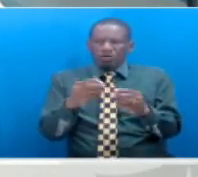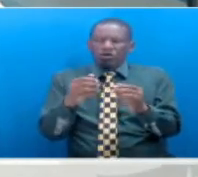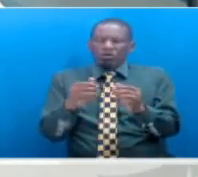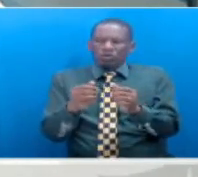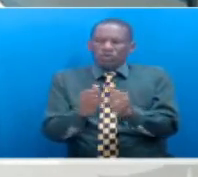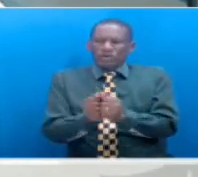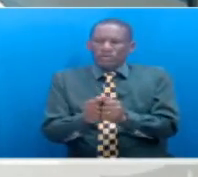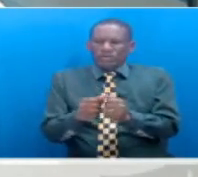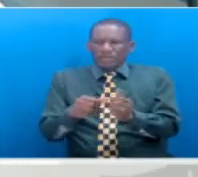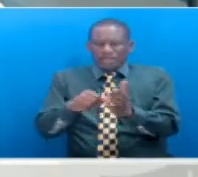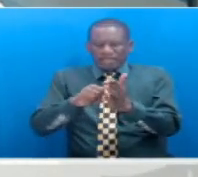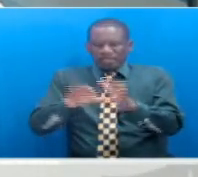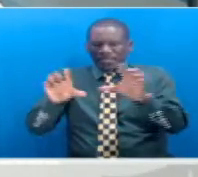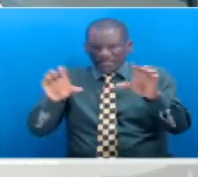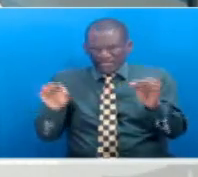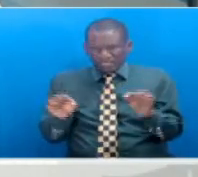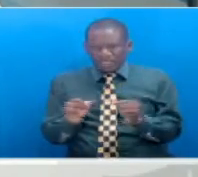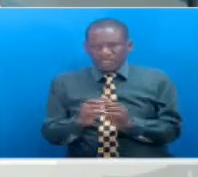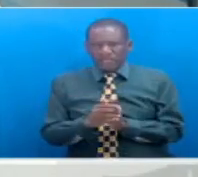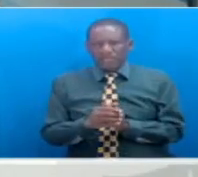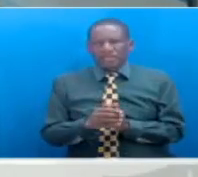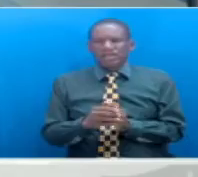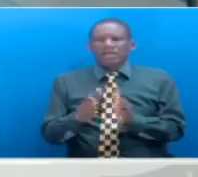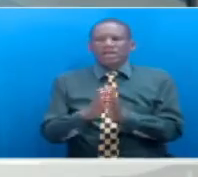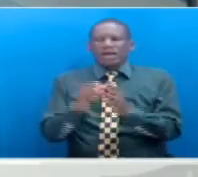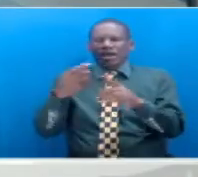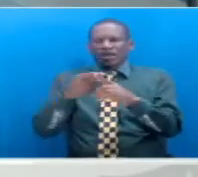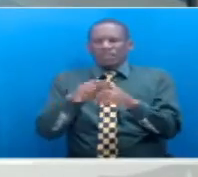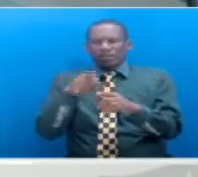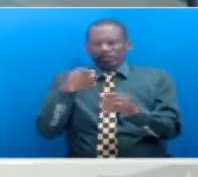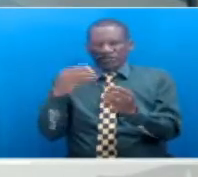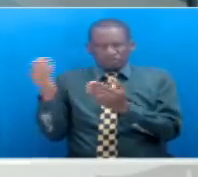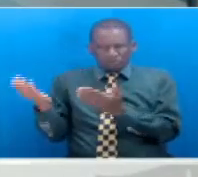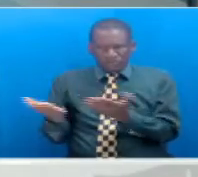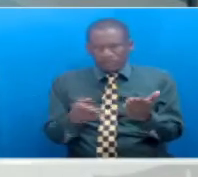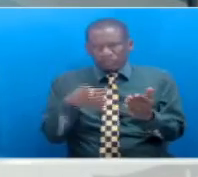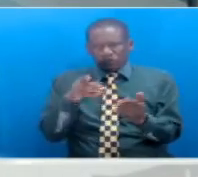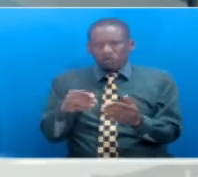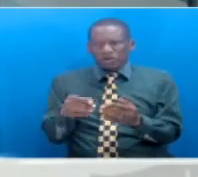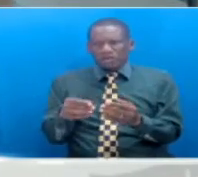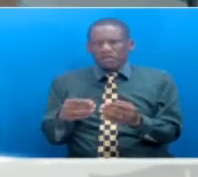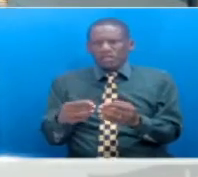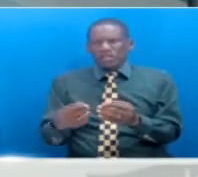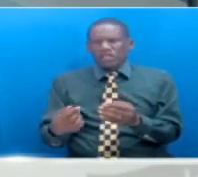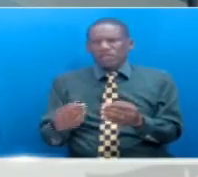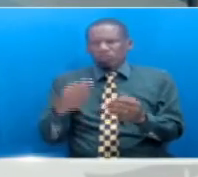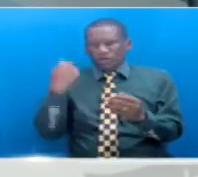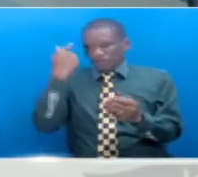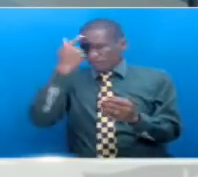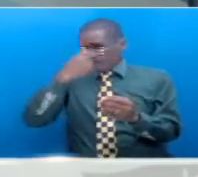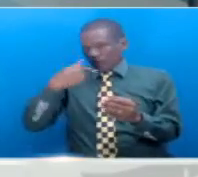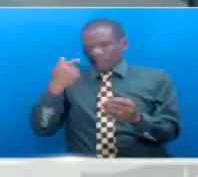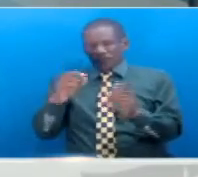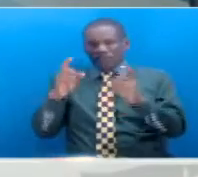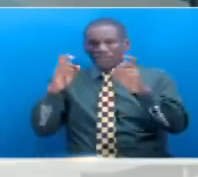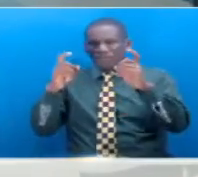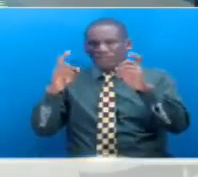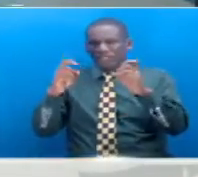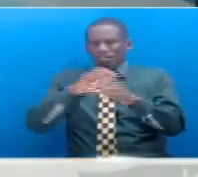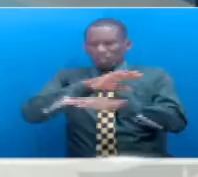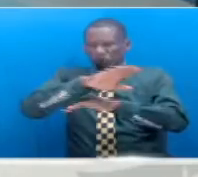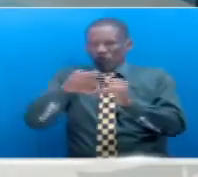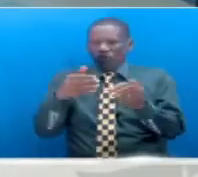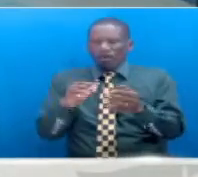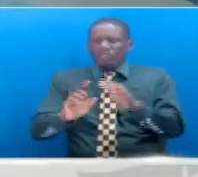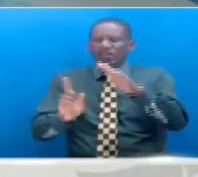the identity card. And then it brings out your alphanumerics, your face, pictures, and